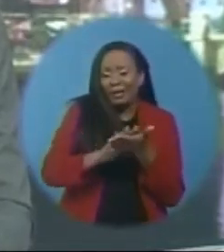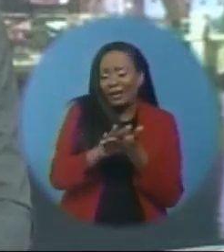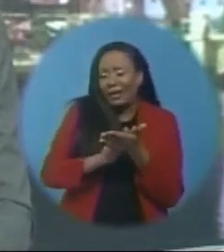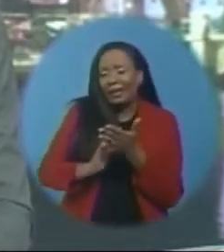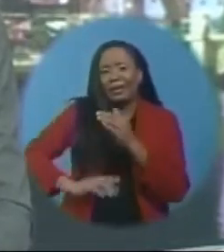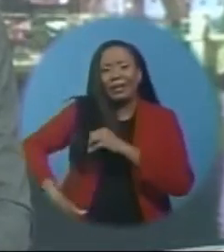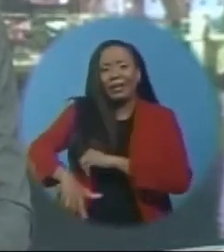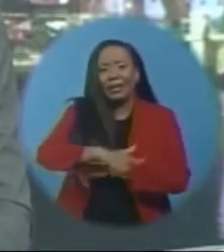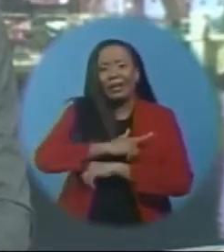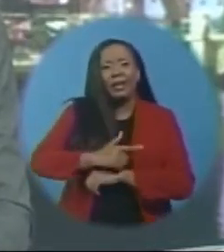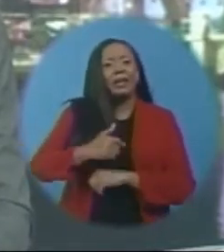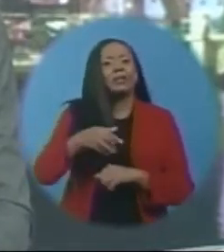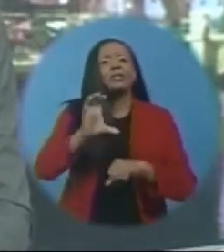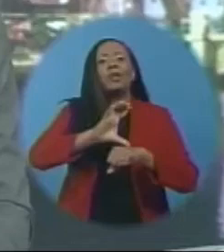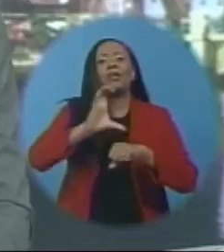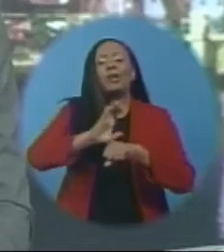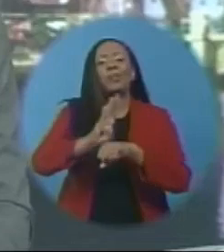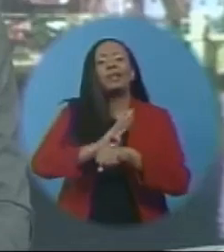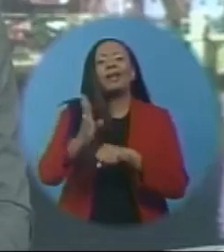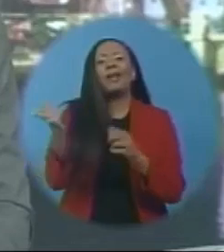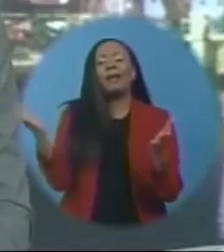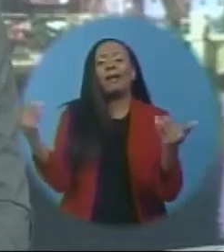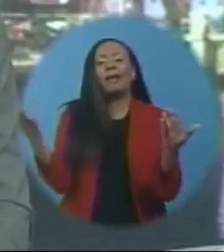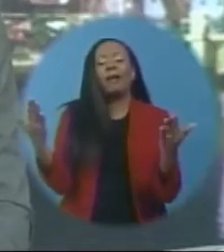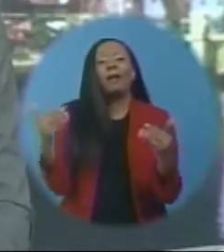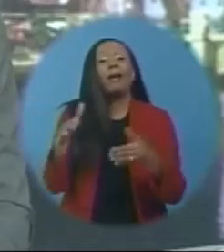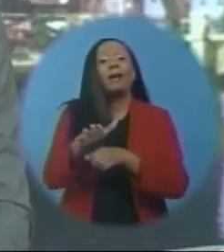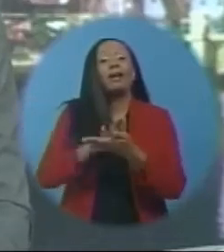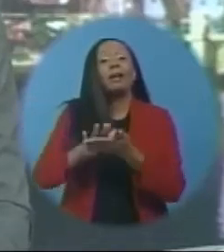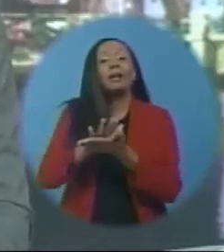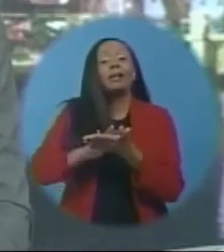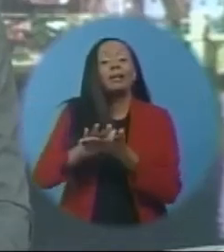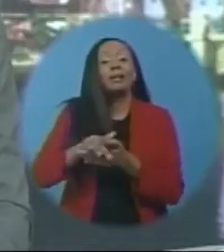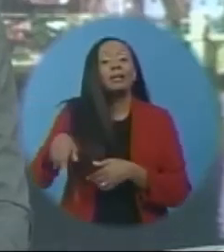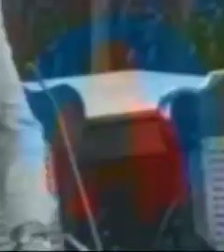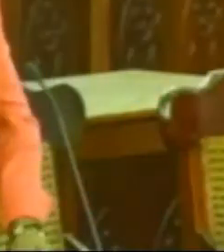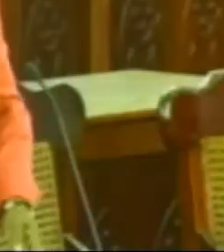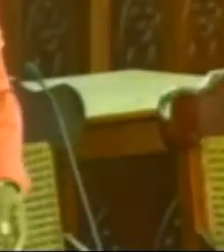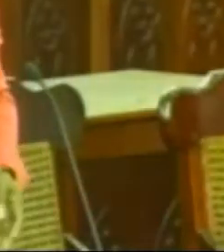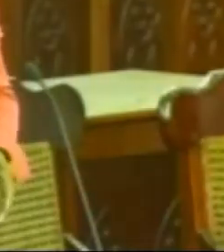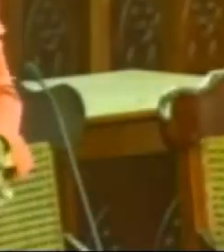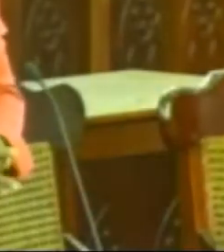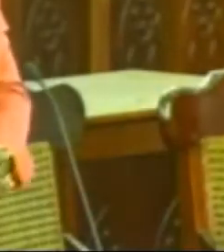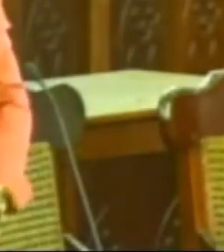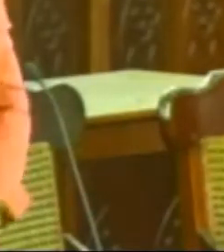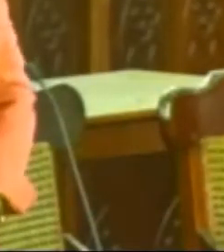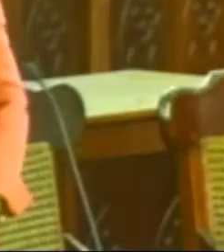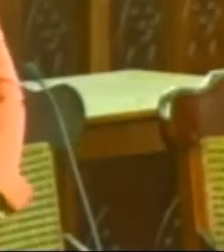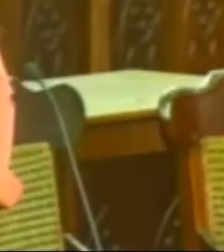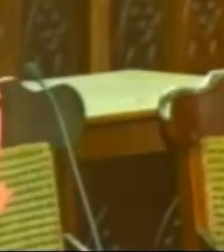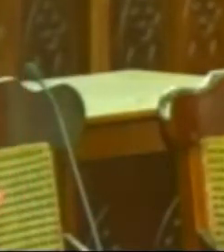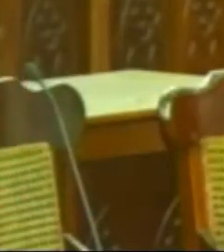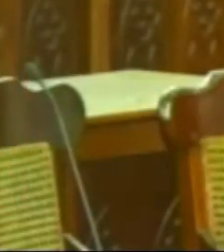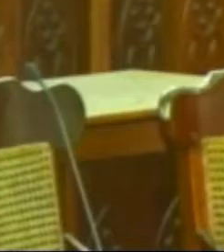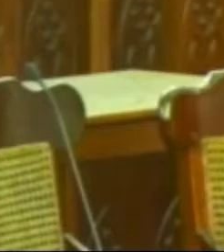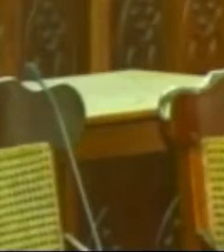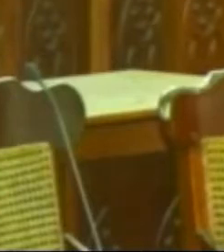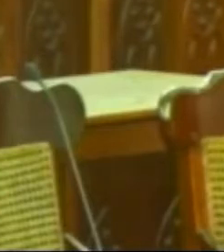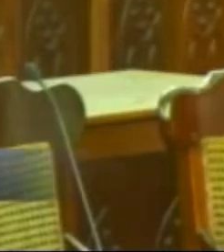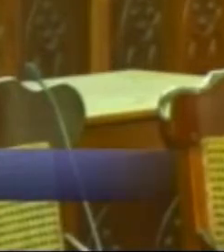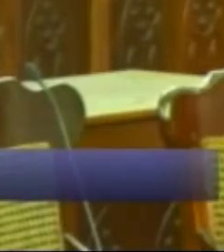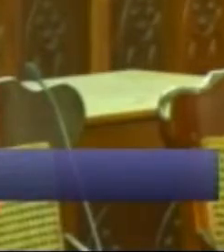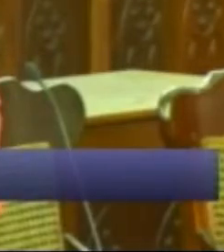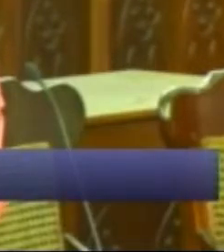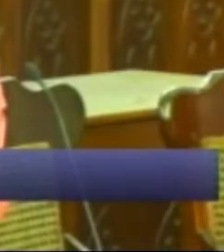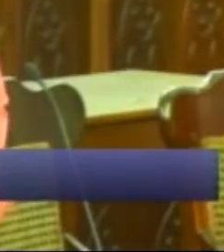And she called out churches and some business owners as well. It is a shame, a disgrace, that a